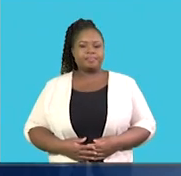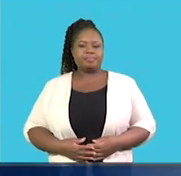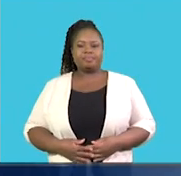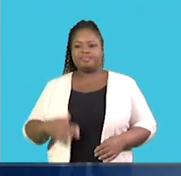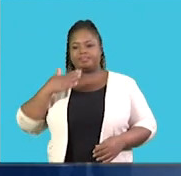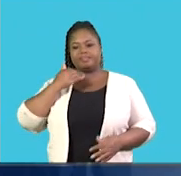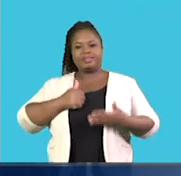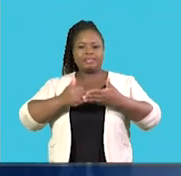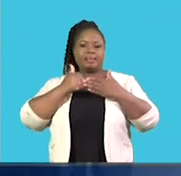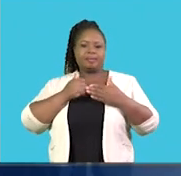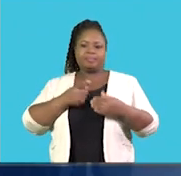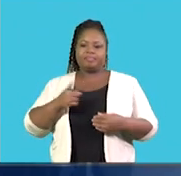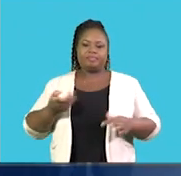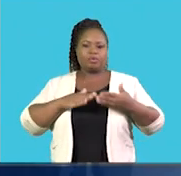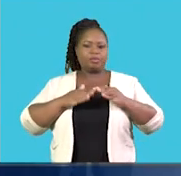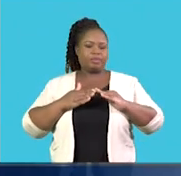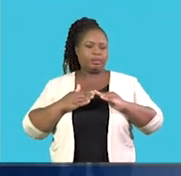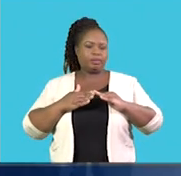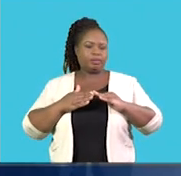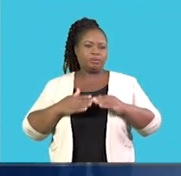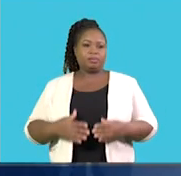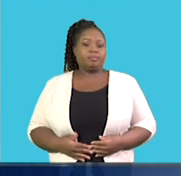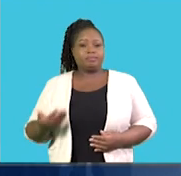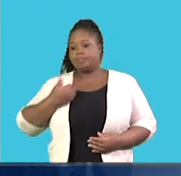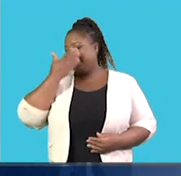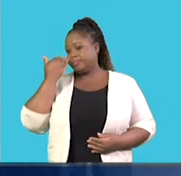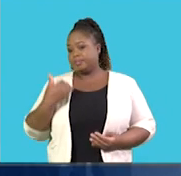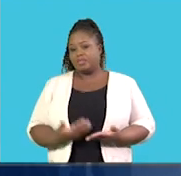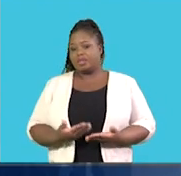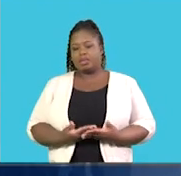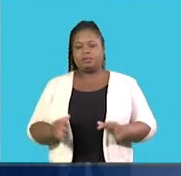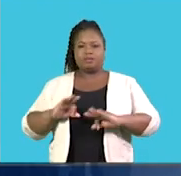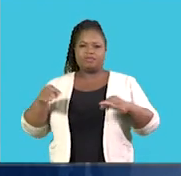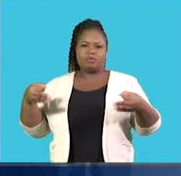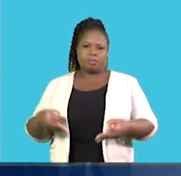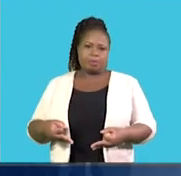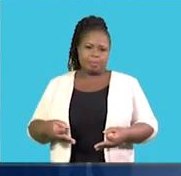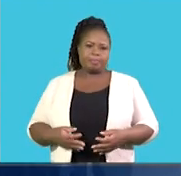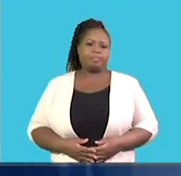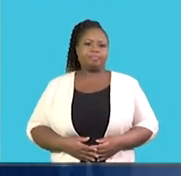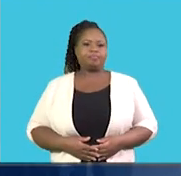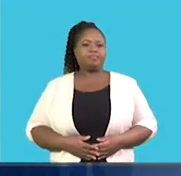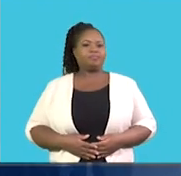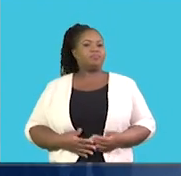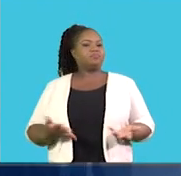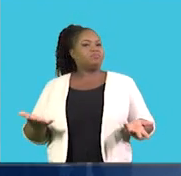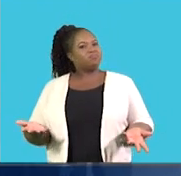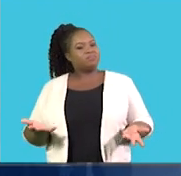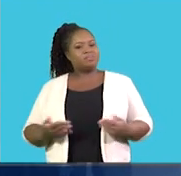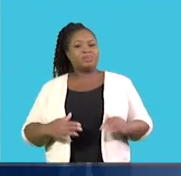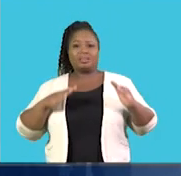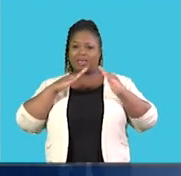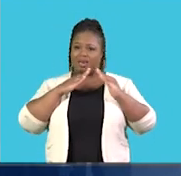uncedo ze mphakathini angazi ma kukhoneka ngomngcwabo okhoneka nayo le ndlu